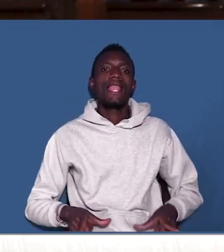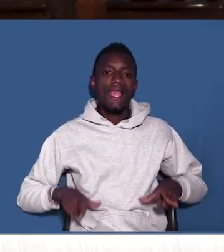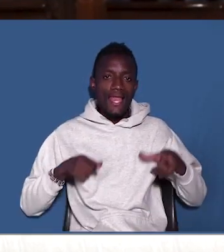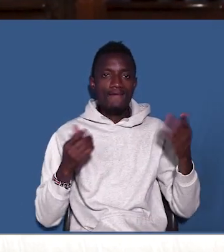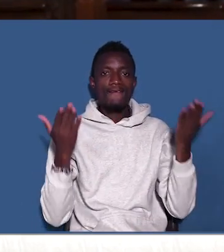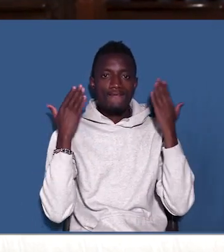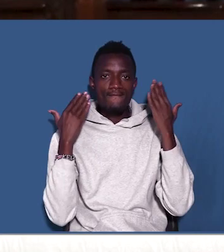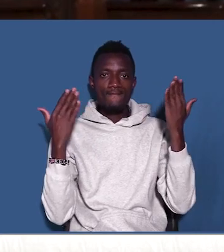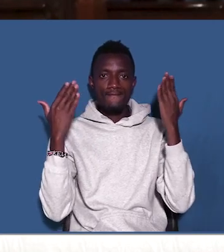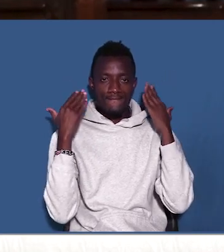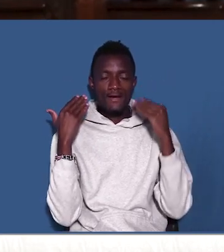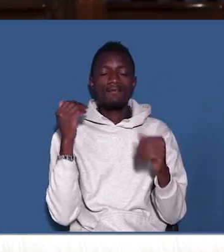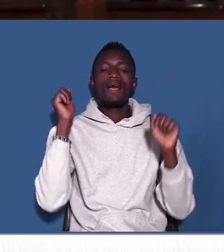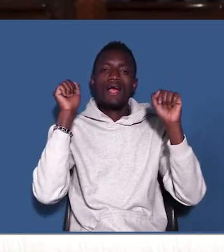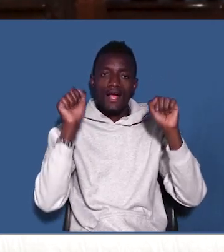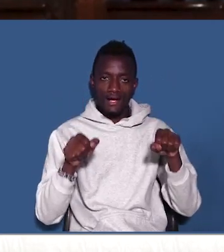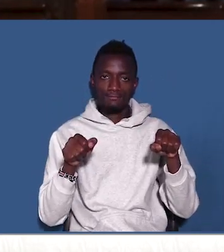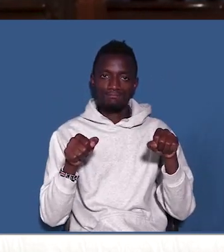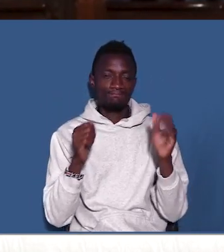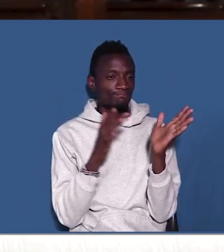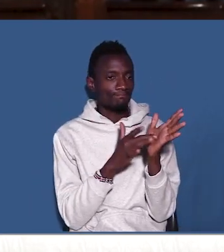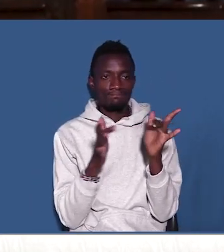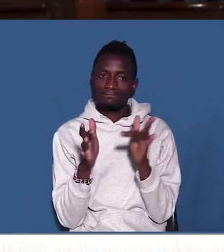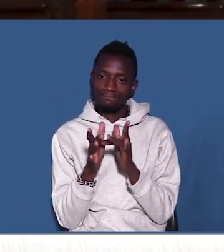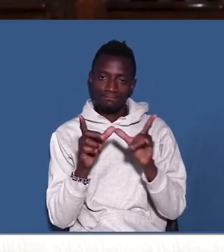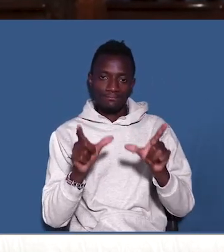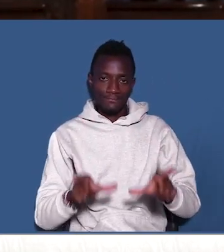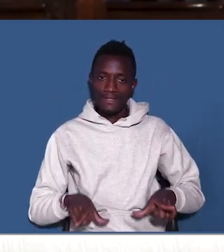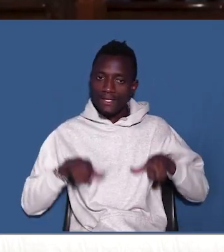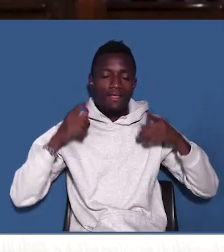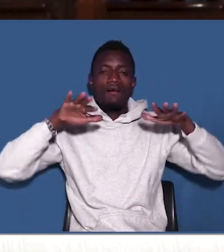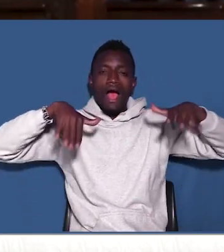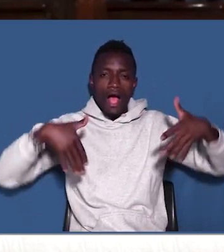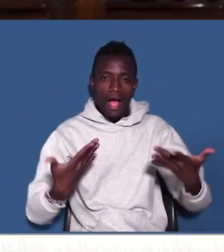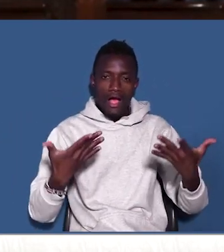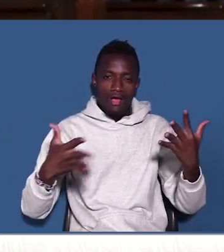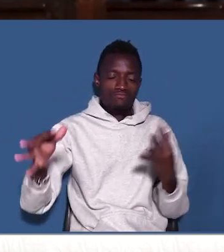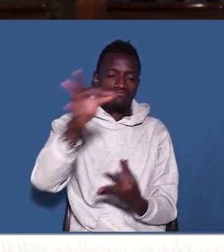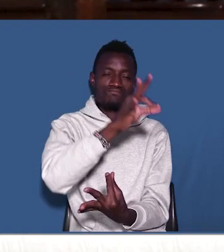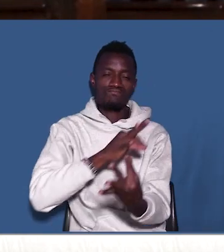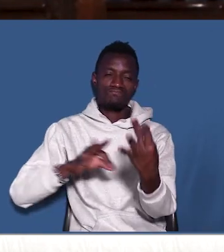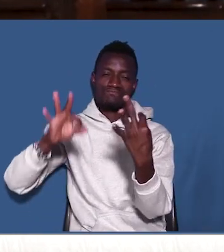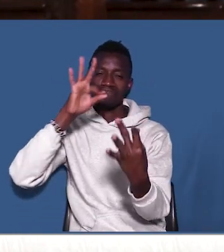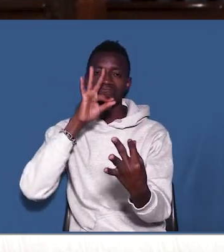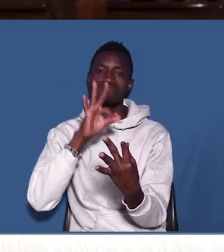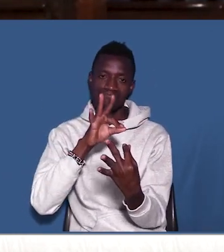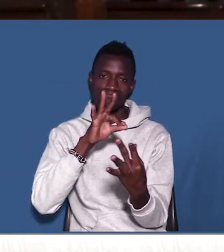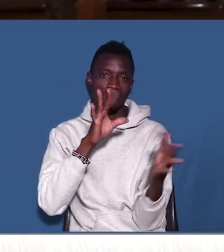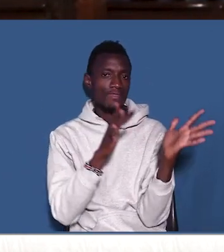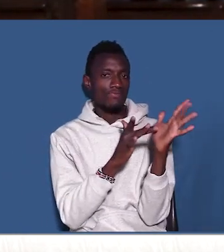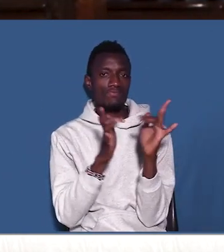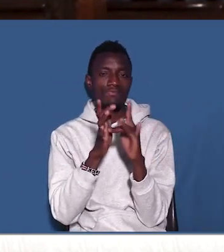heaven. Jesus lived the perfect life. There was no sin in